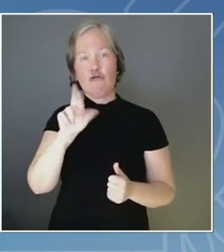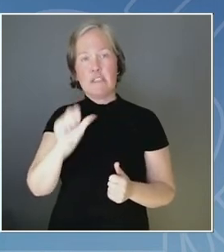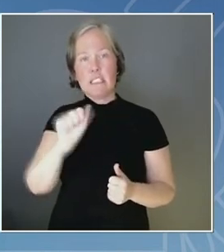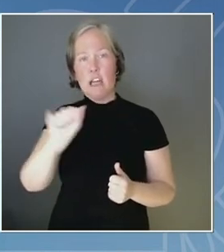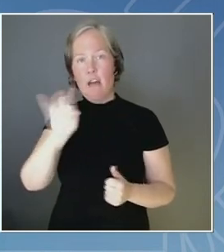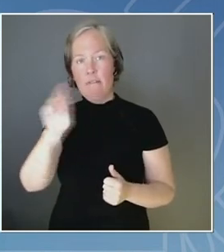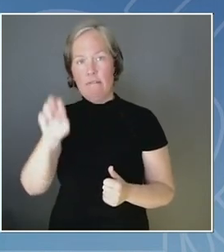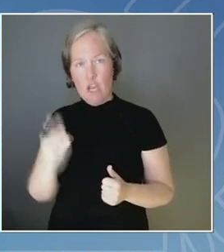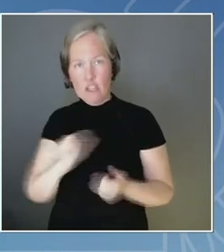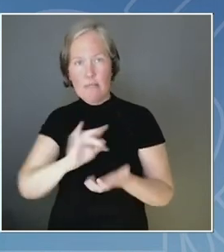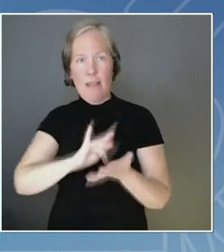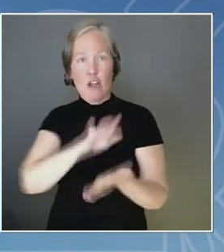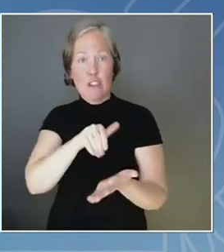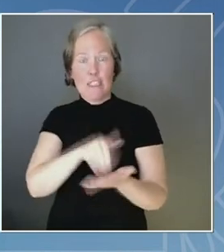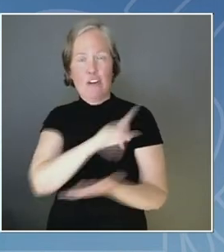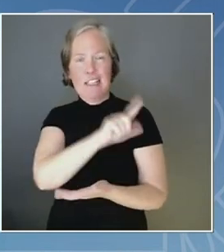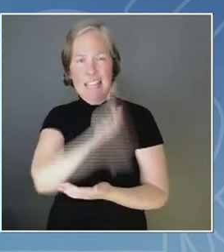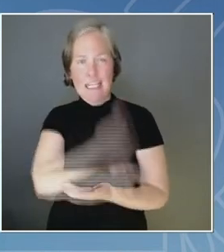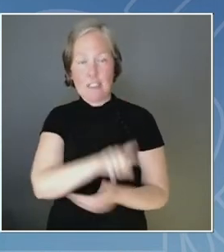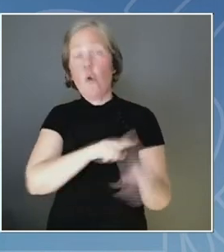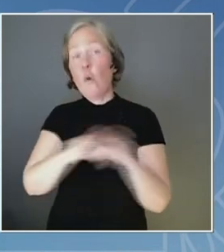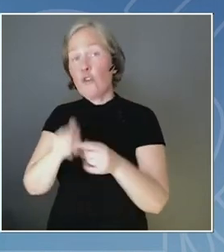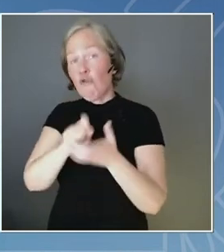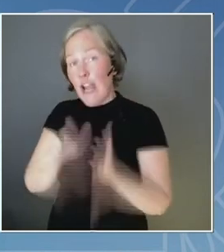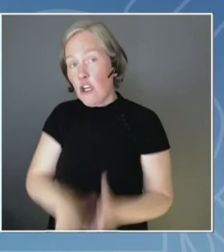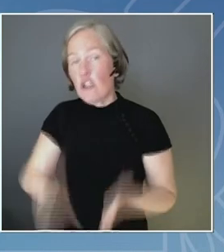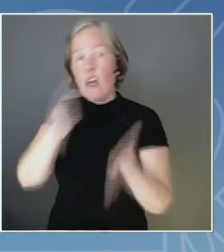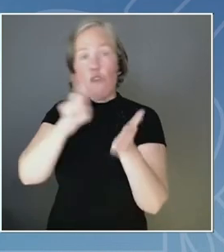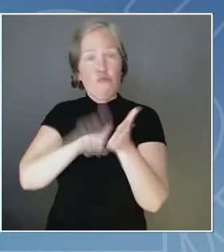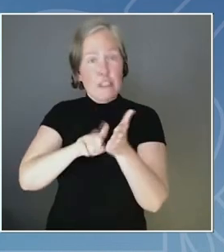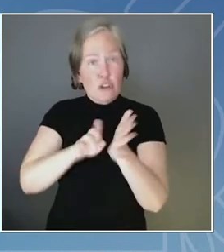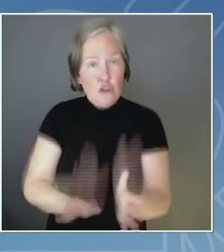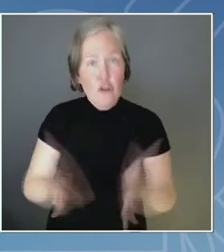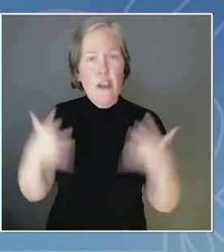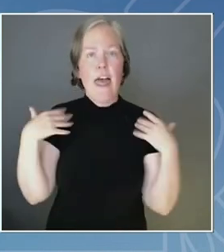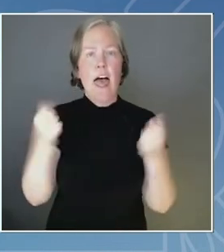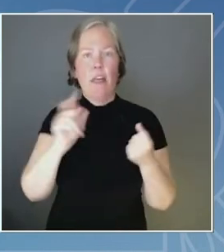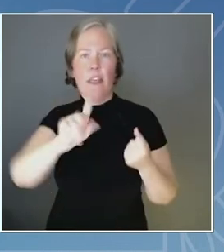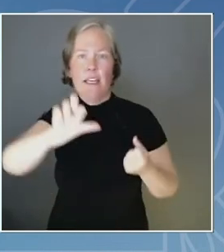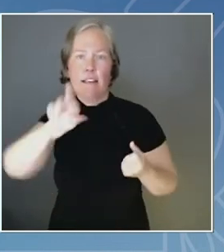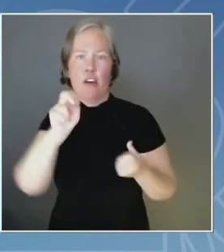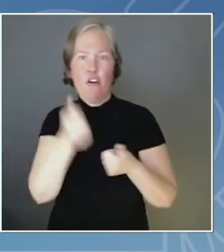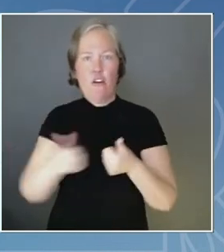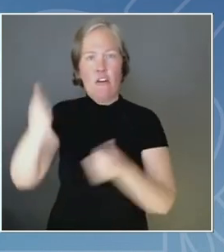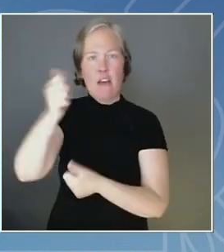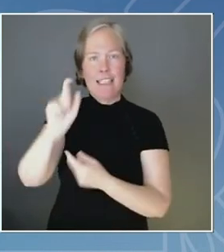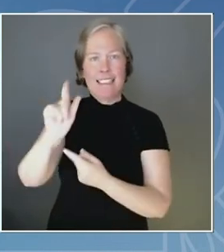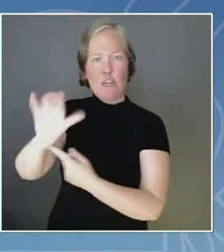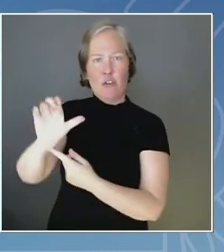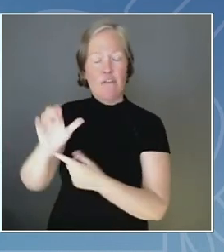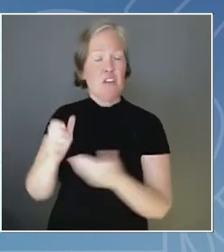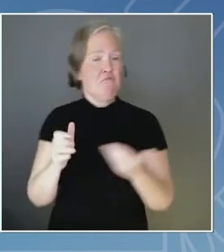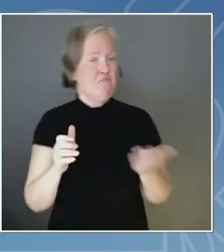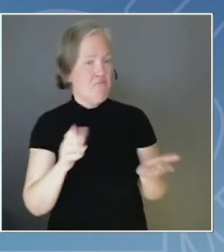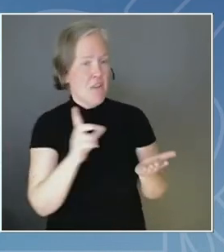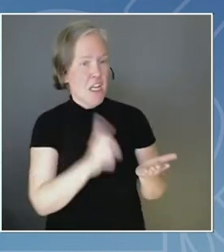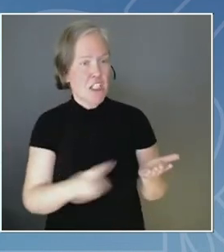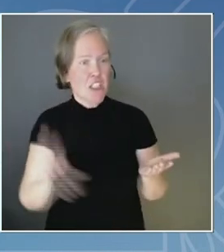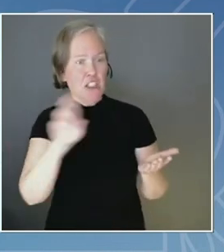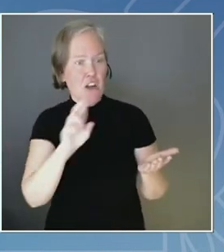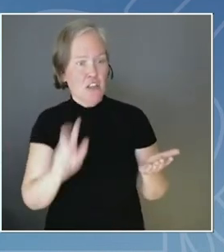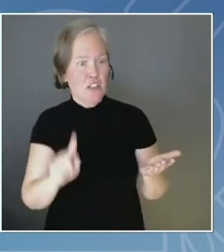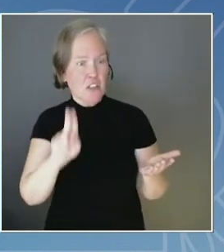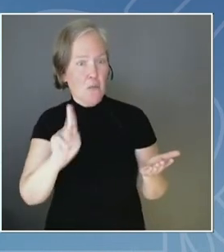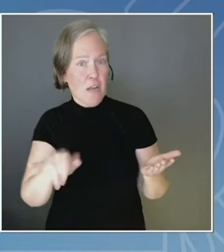as well as a writer, researcher, and healthcare executive. Dr. Quay, can I ask you to tell us a little bit about your family